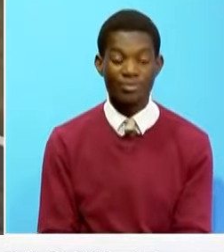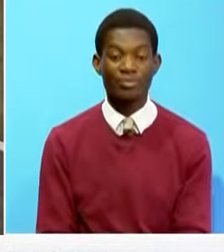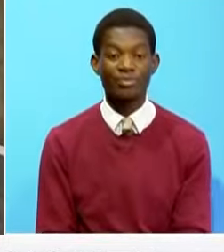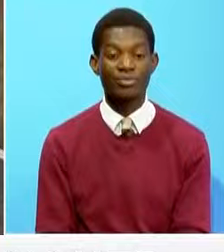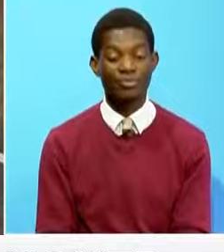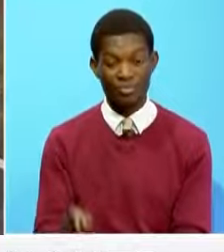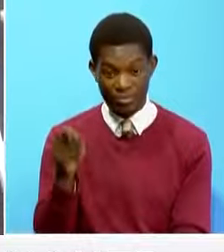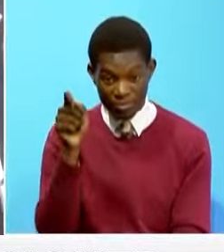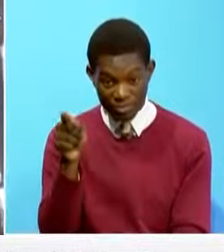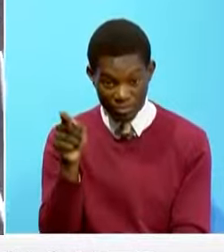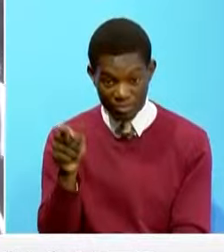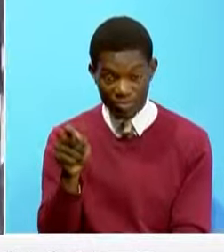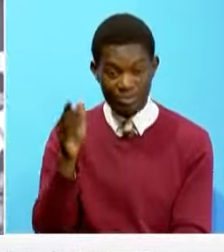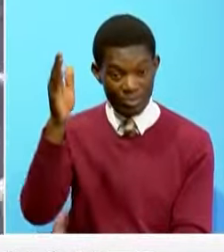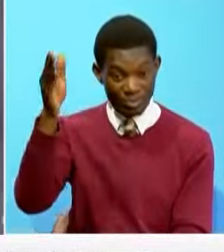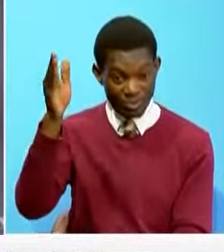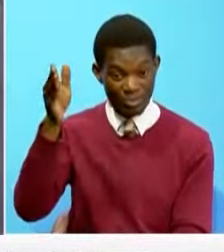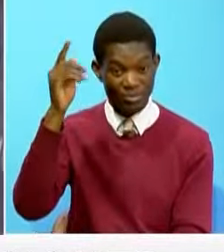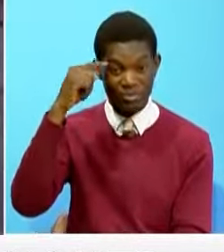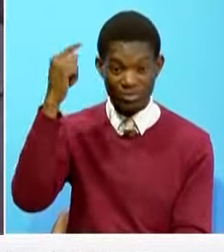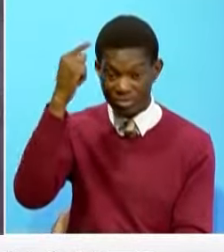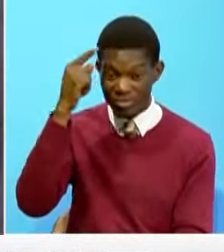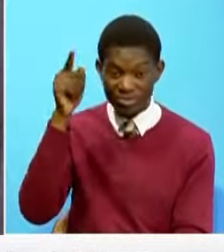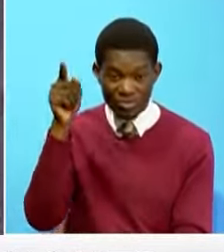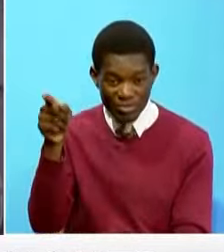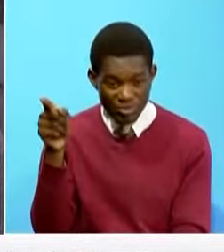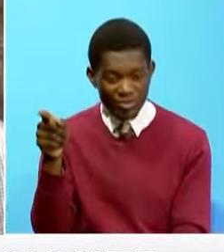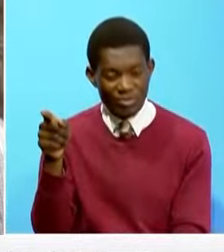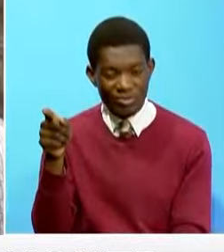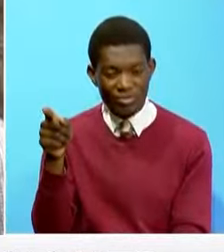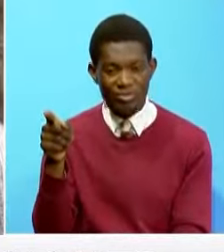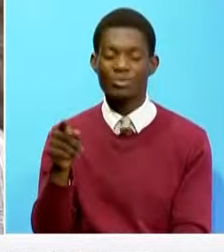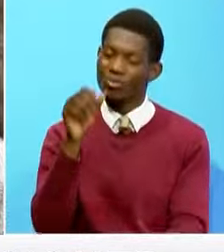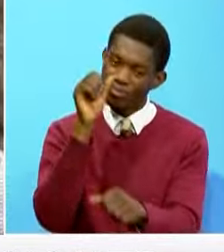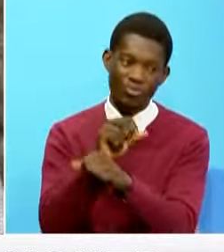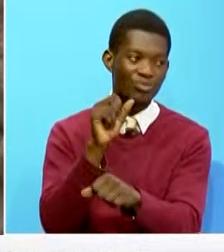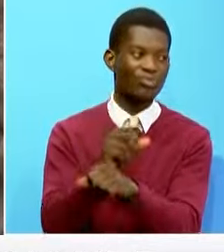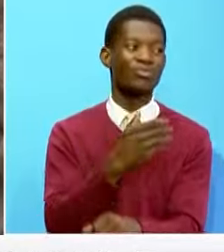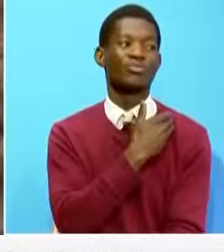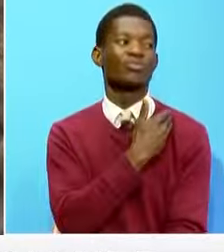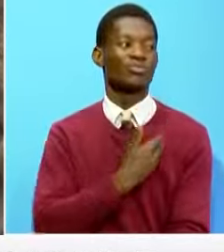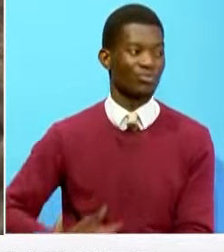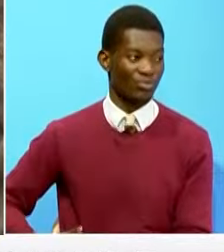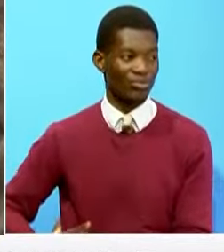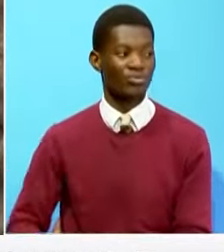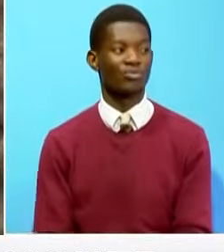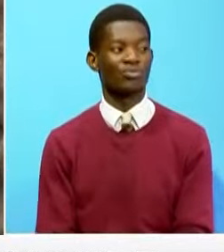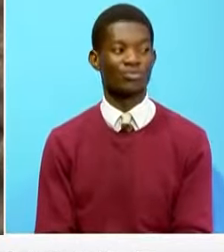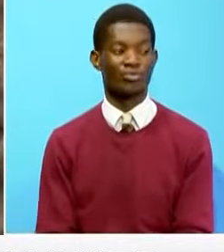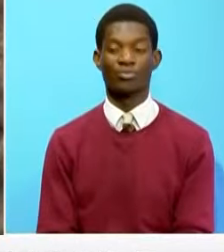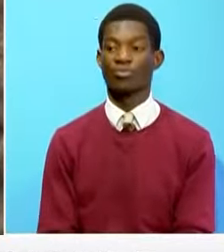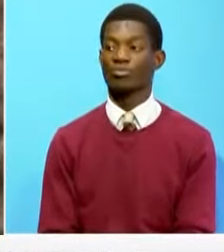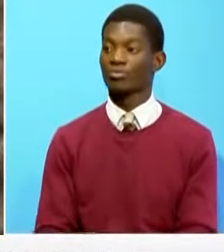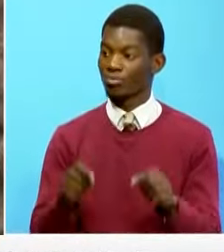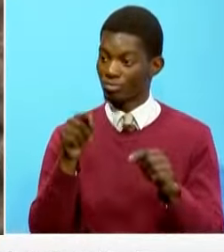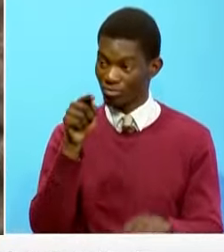this government is the government that believes in working. It's our hope that with easier